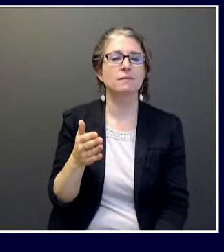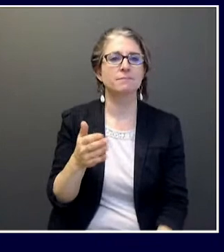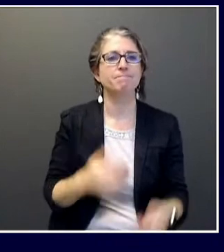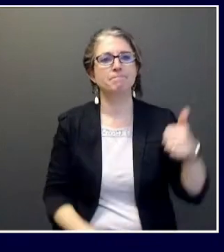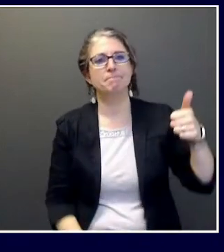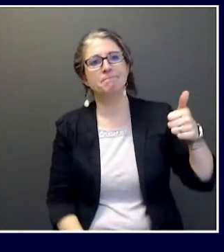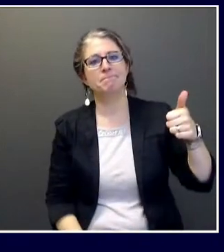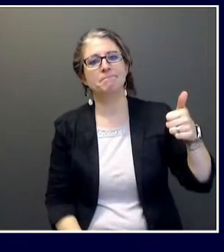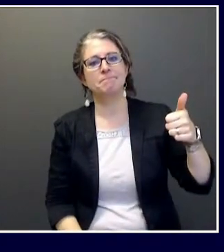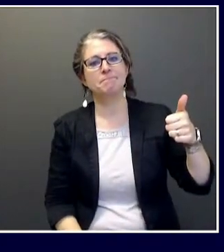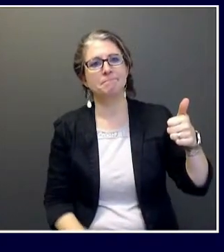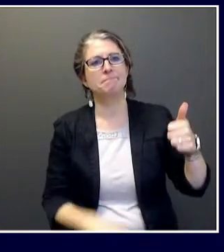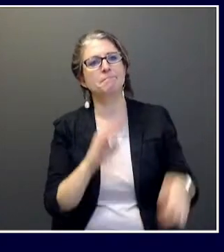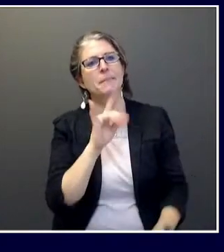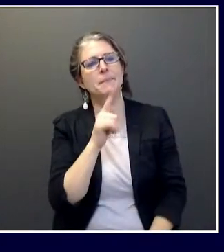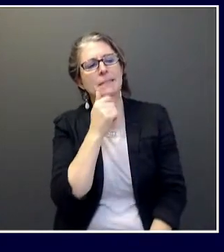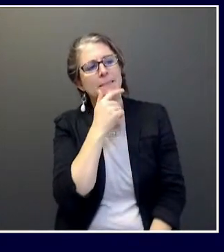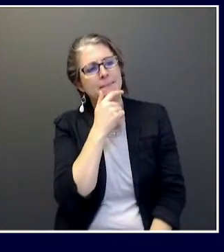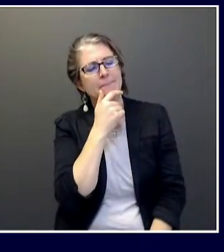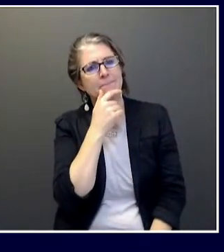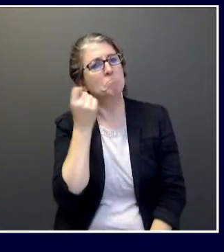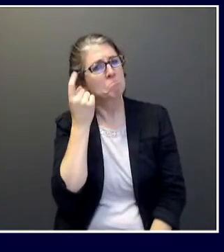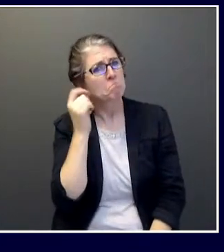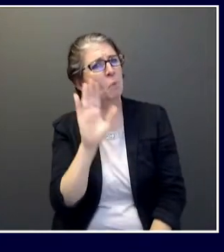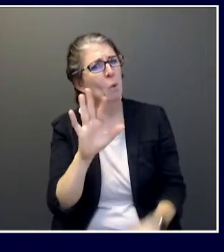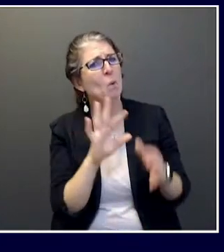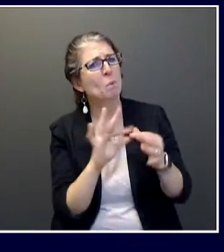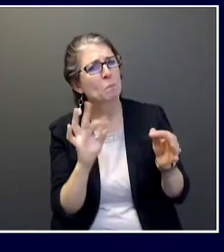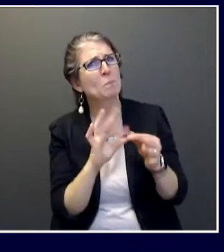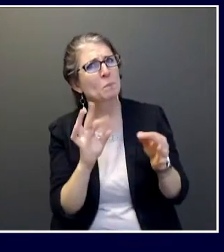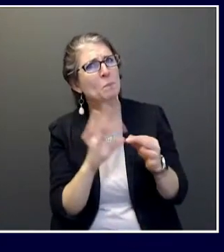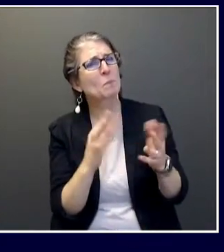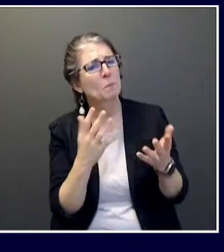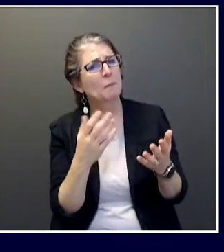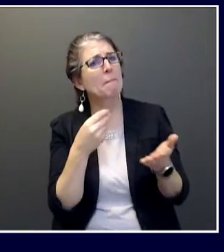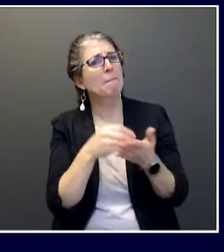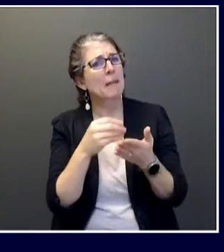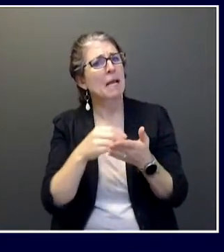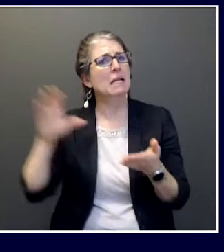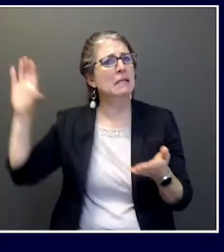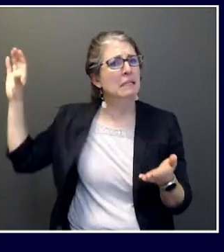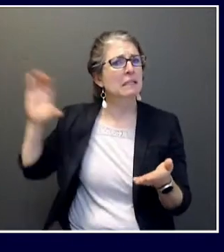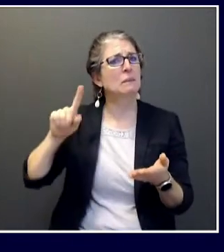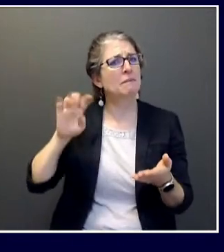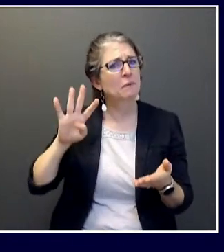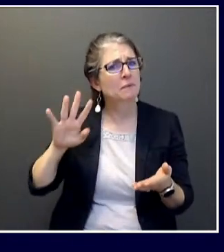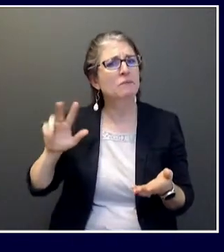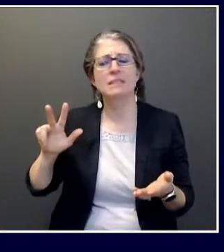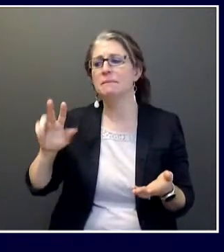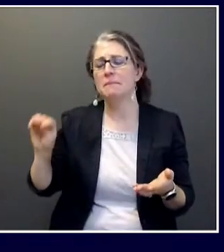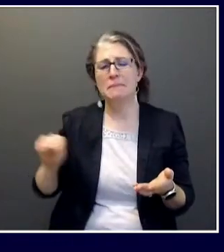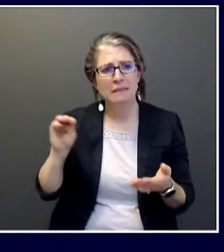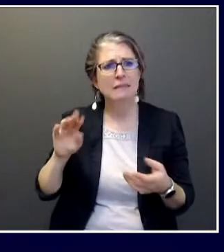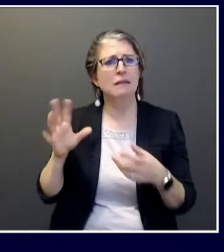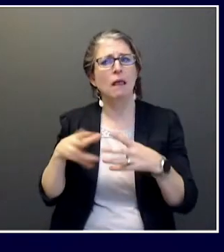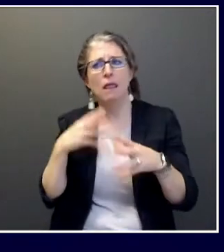about all, financial supports, recruitment, but those things could take time, right?